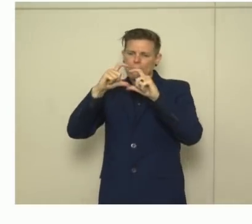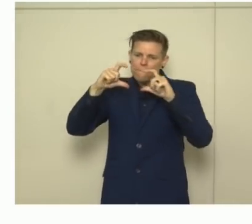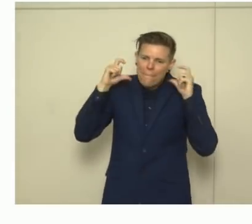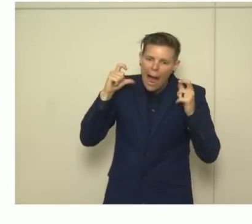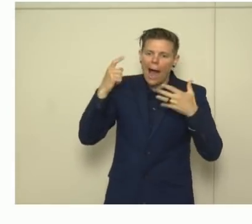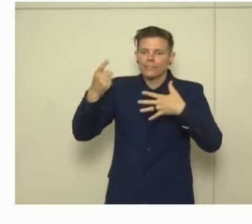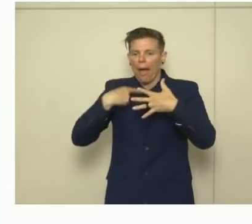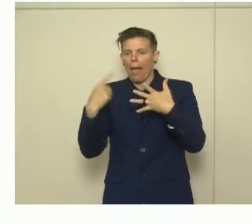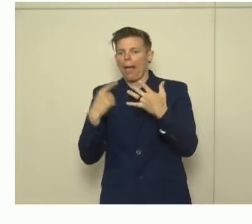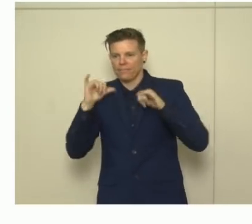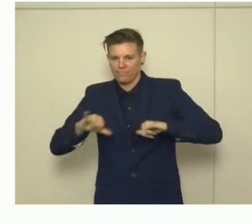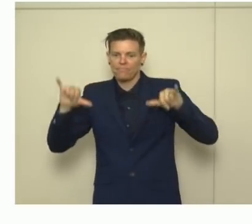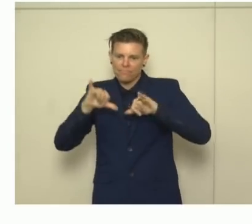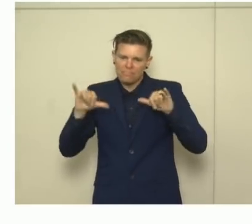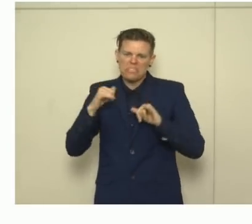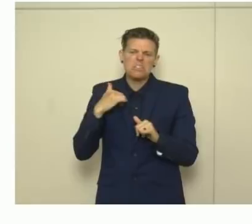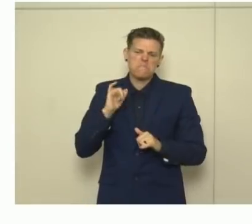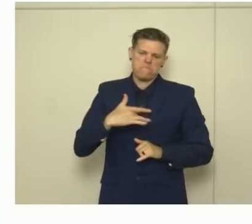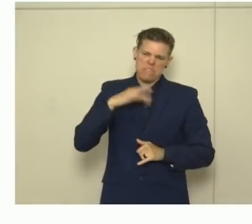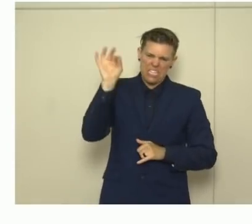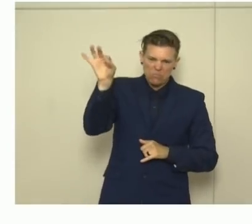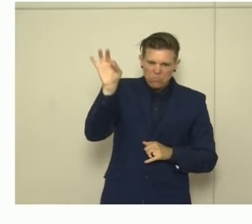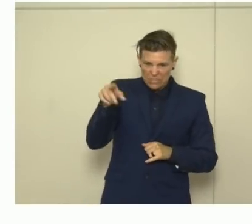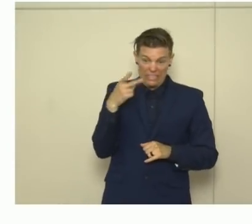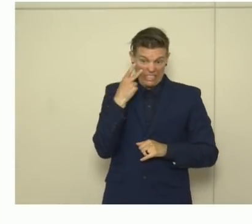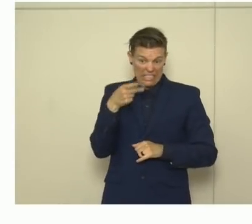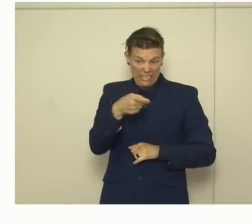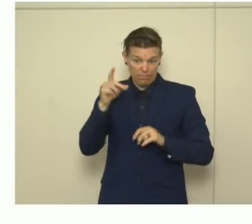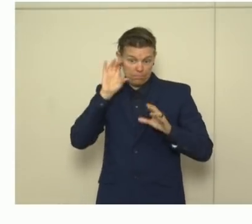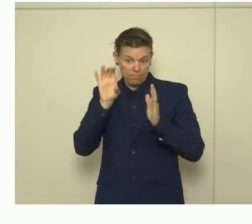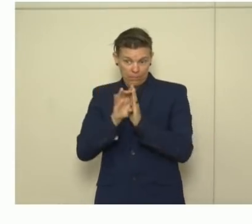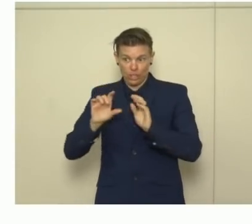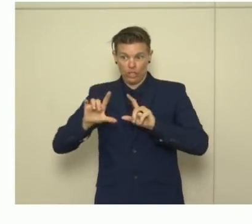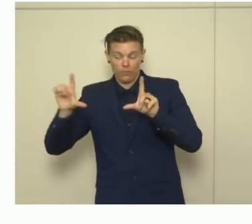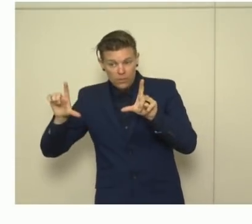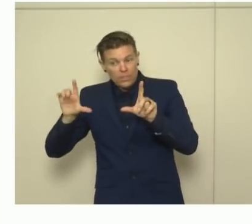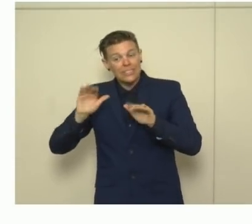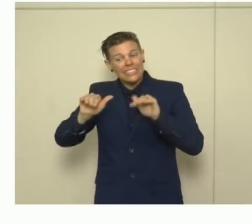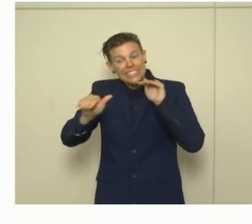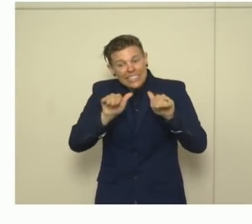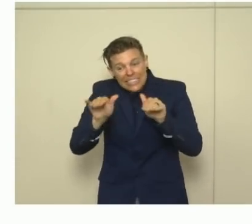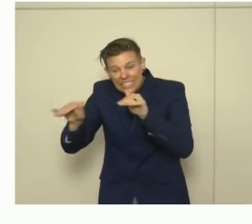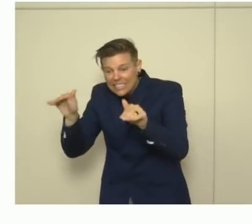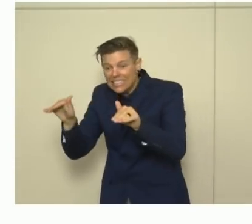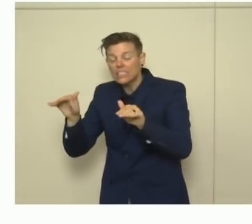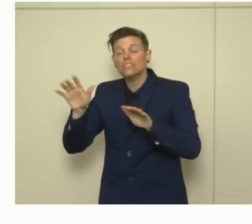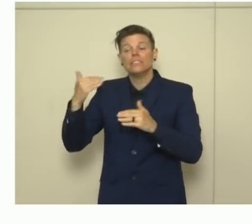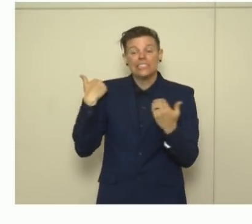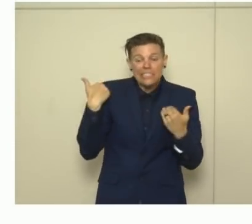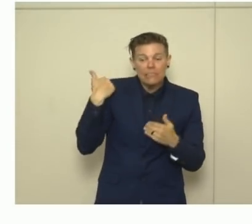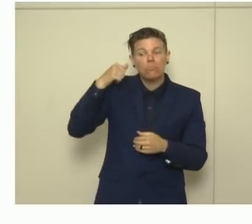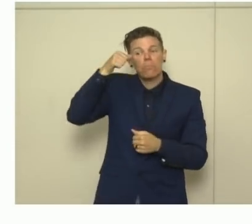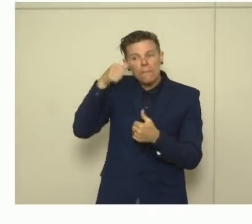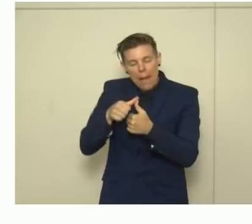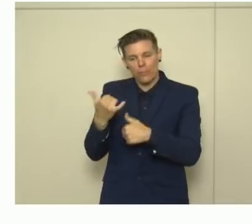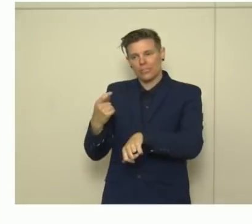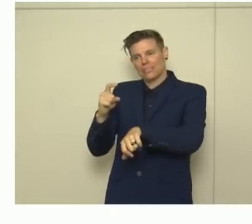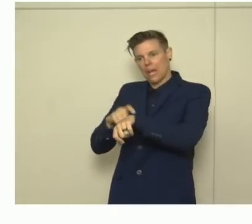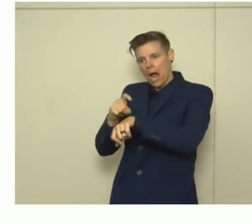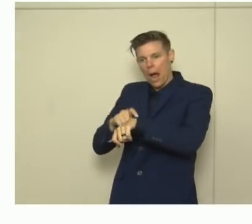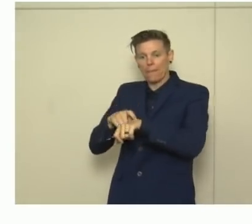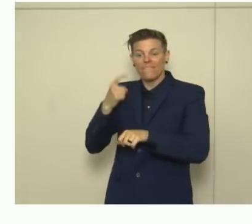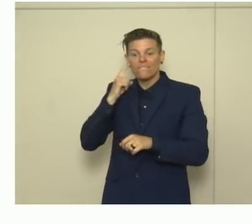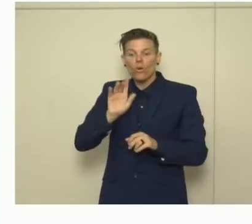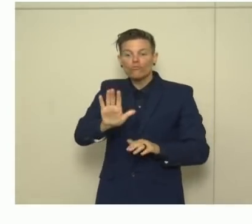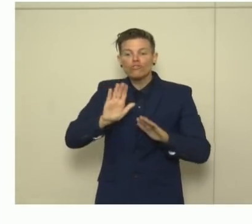their masks. And remember, now's the time to get kids their immunizations. We're talking about going back to